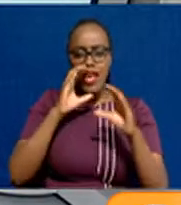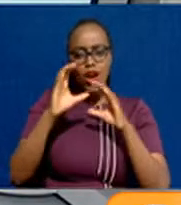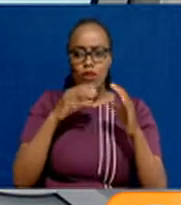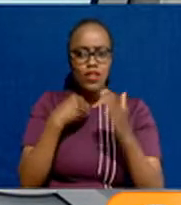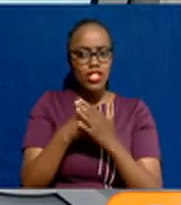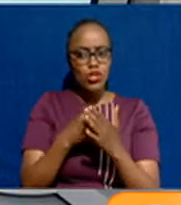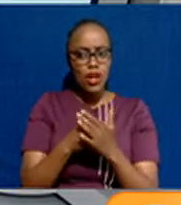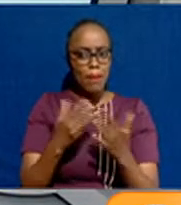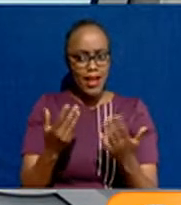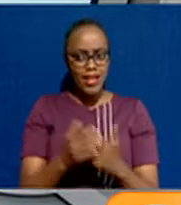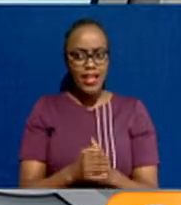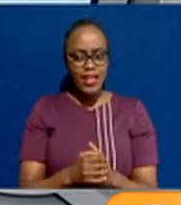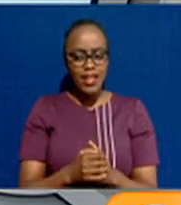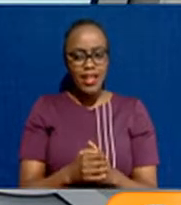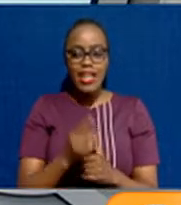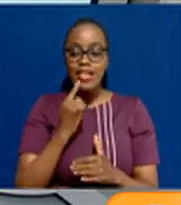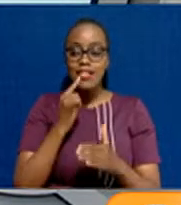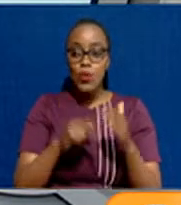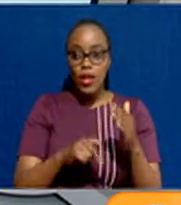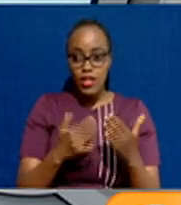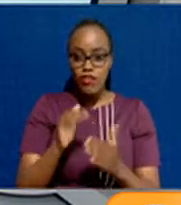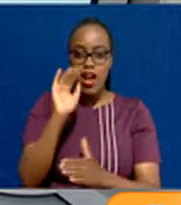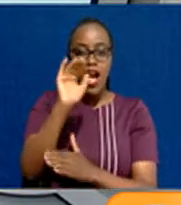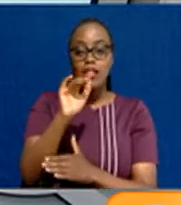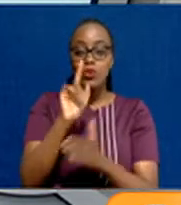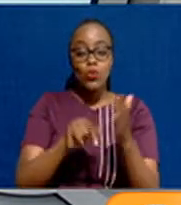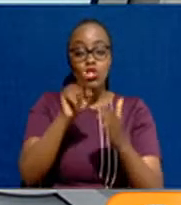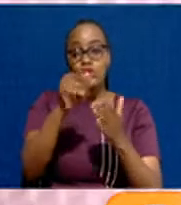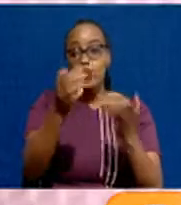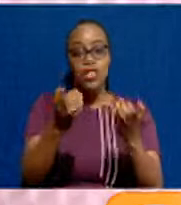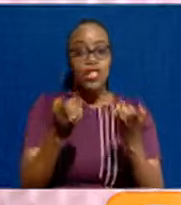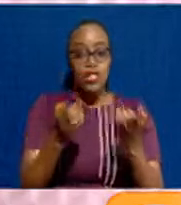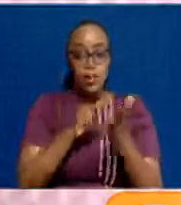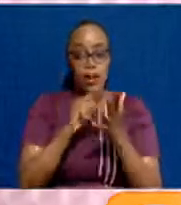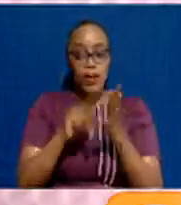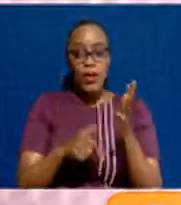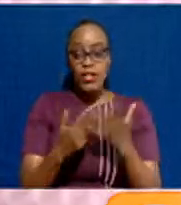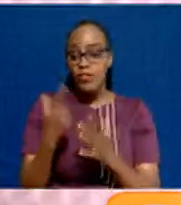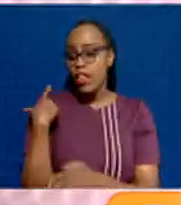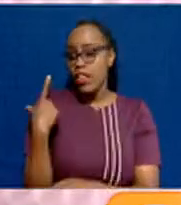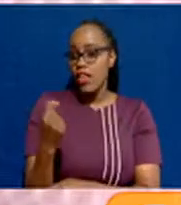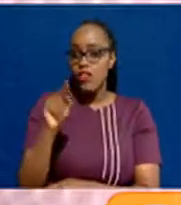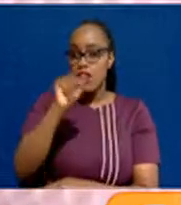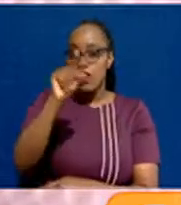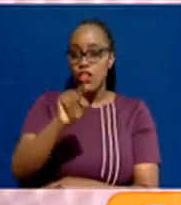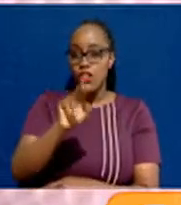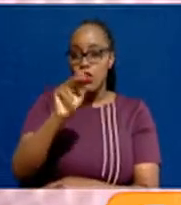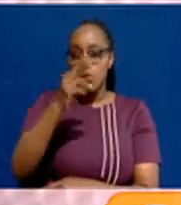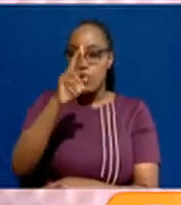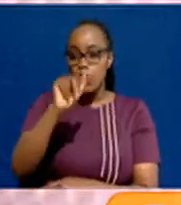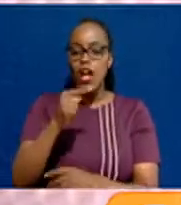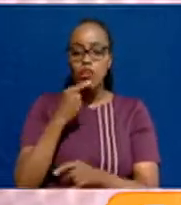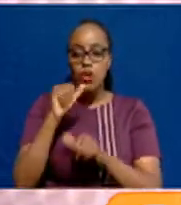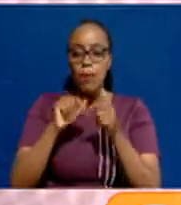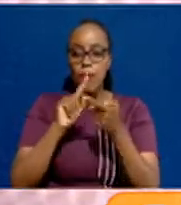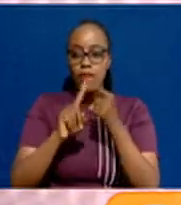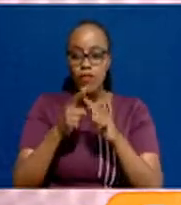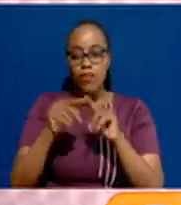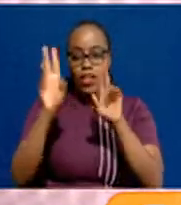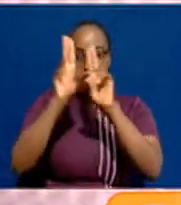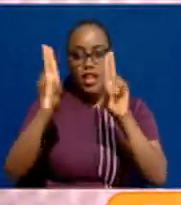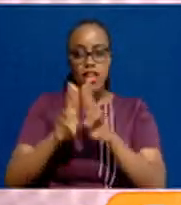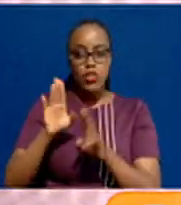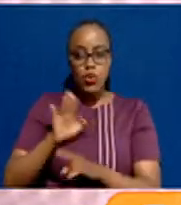me just start by saying, ask for what you need. You know, just recently, as Zura was talking about Standard Chartered, so this International Women's